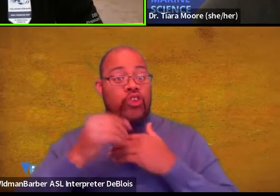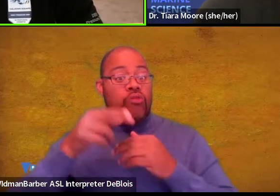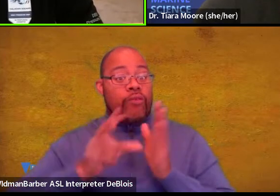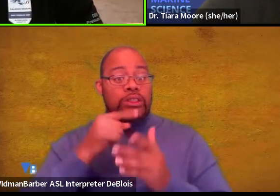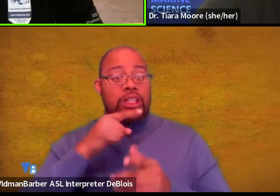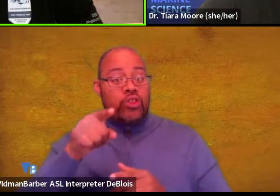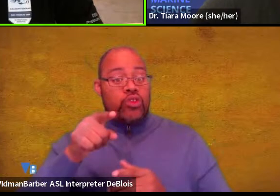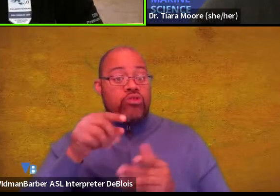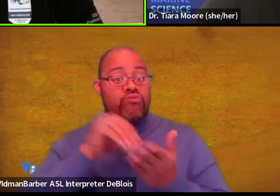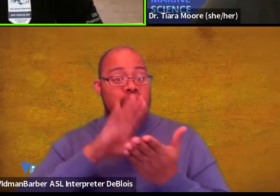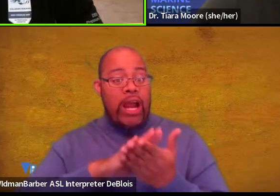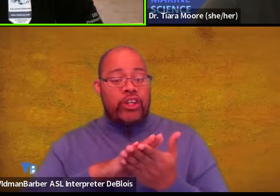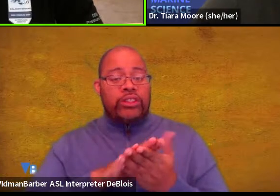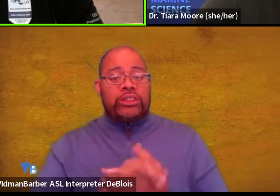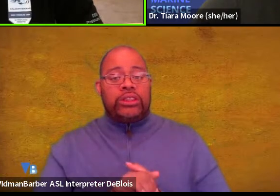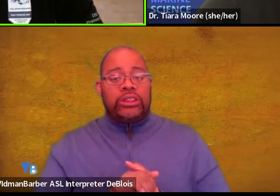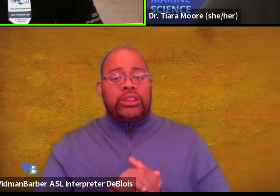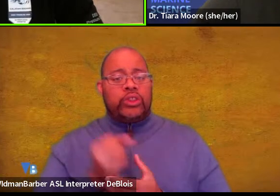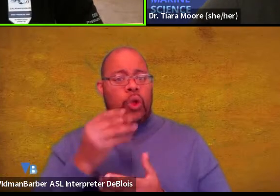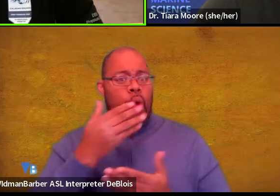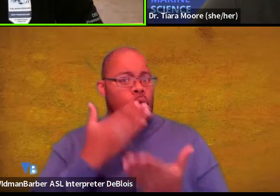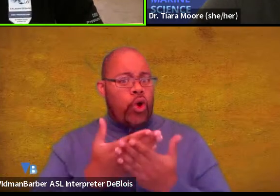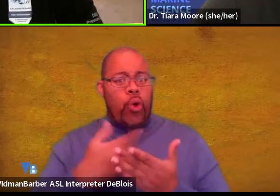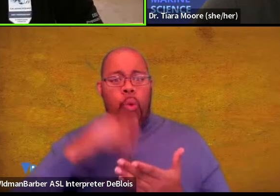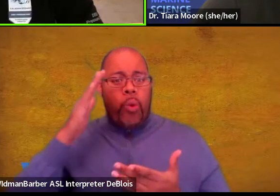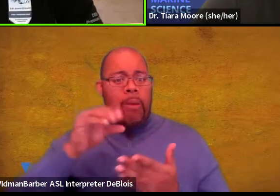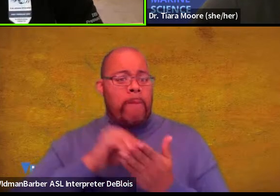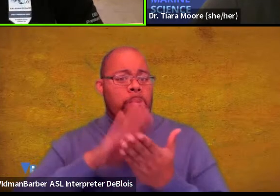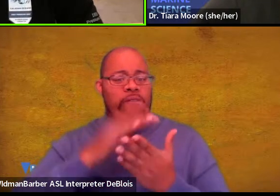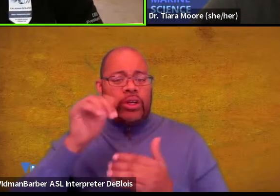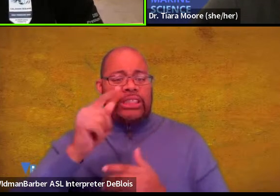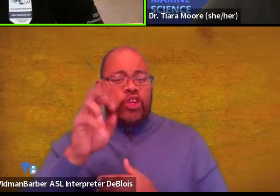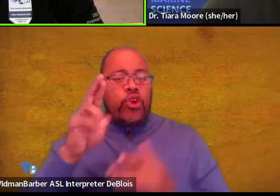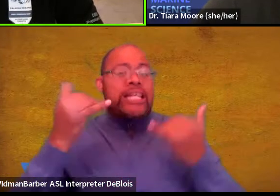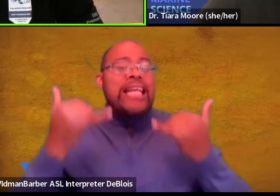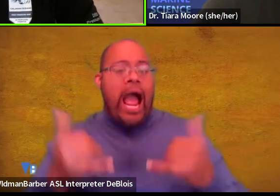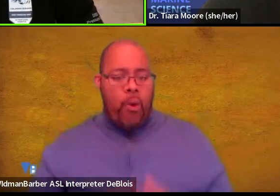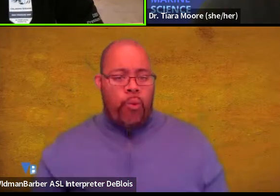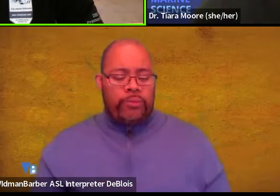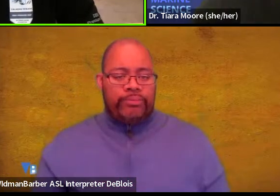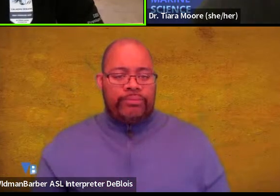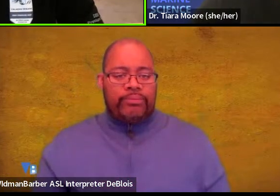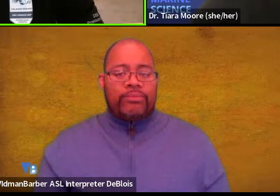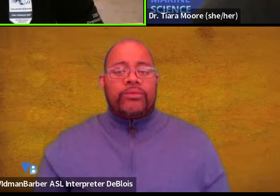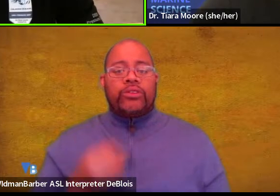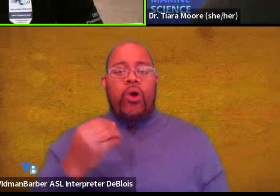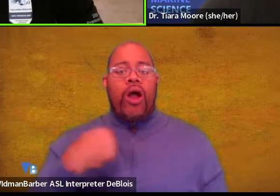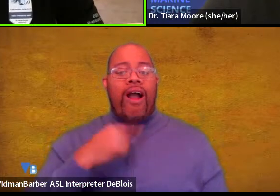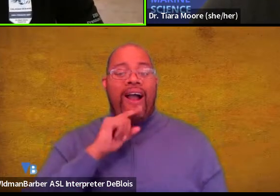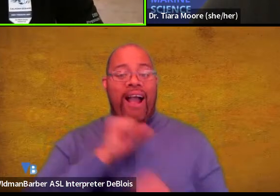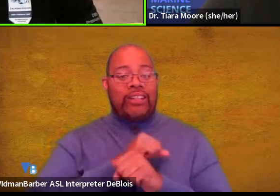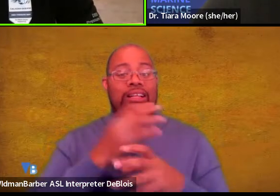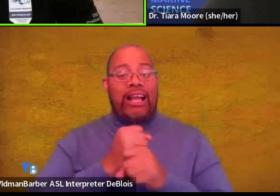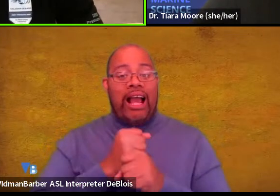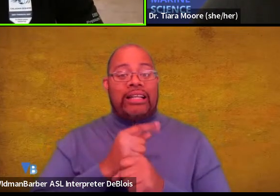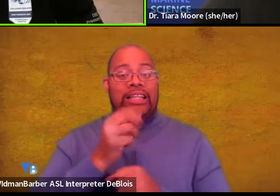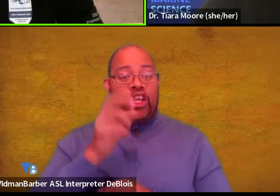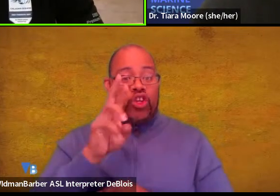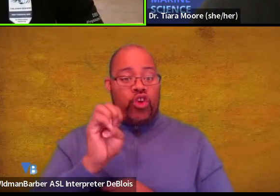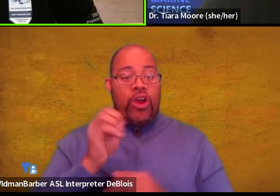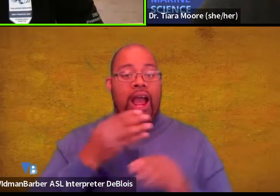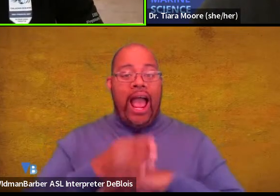say that your record is so good that we're going to put you up for tenure now. And so I actually got